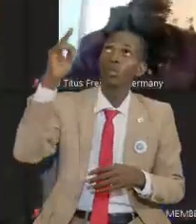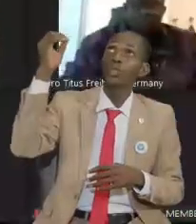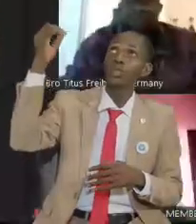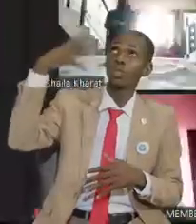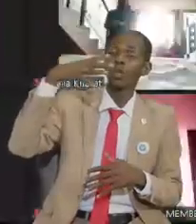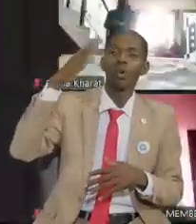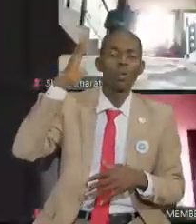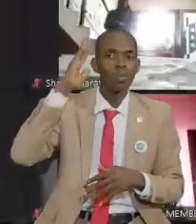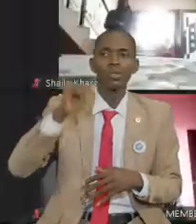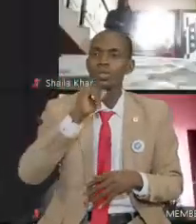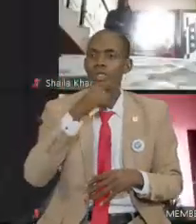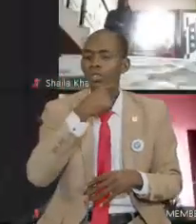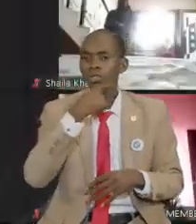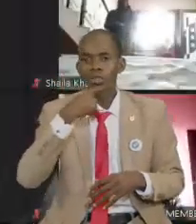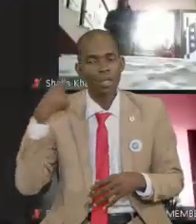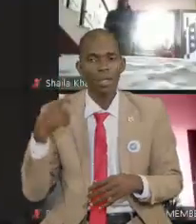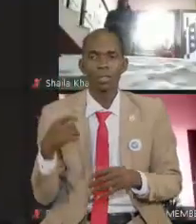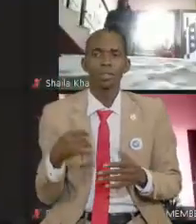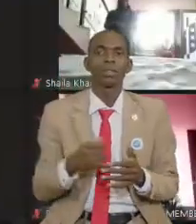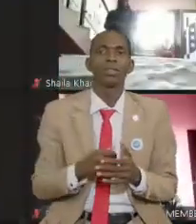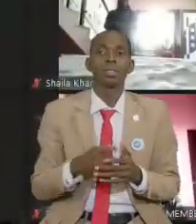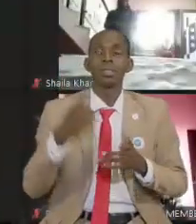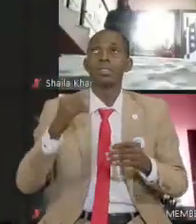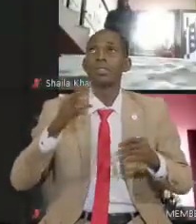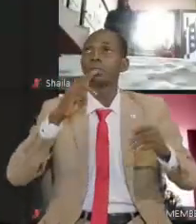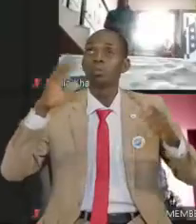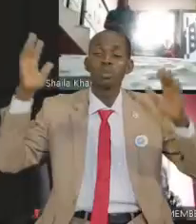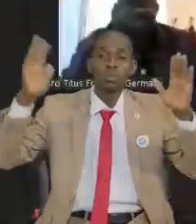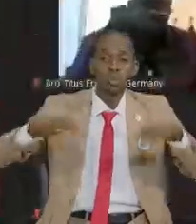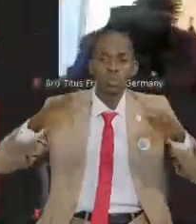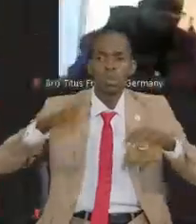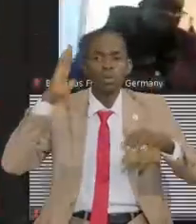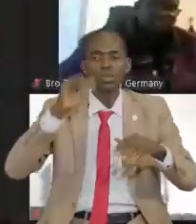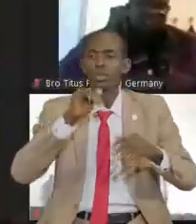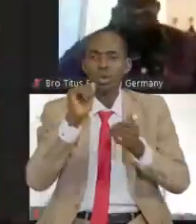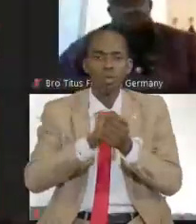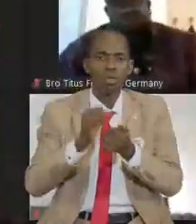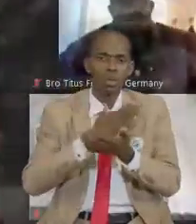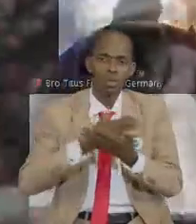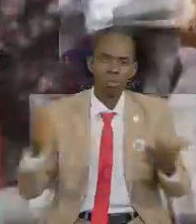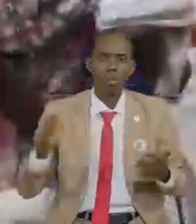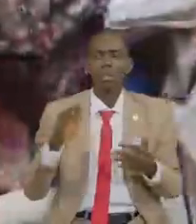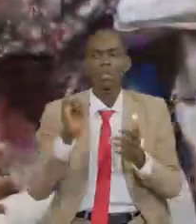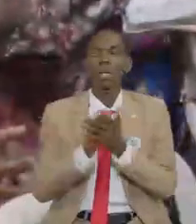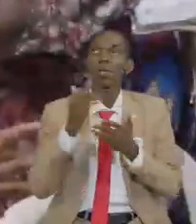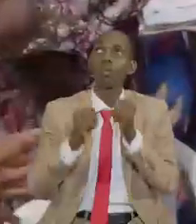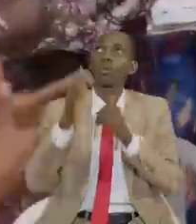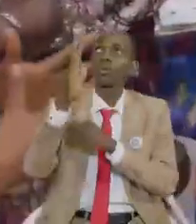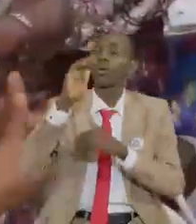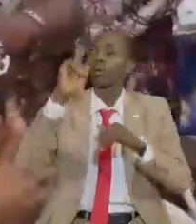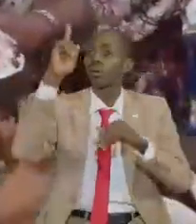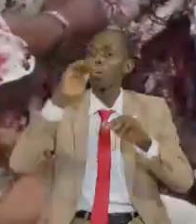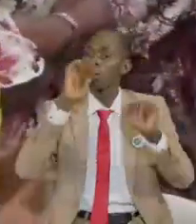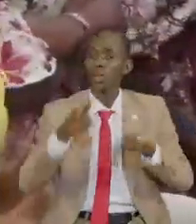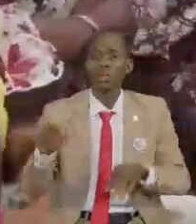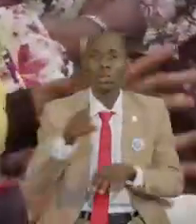up. The rain will not wash it away. The people around you will not rub